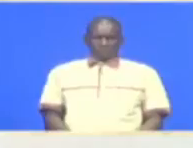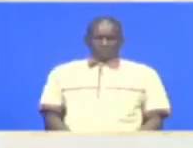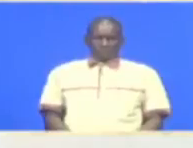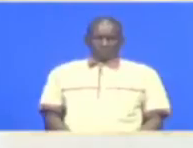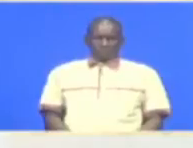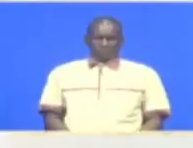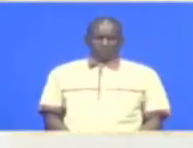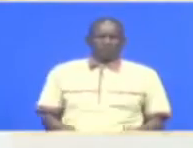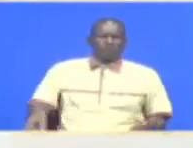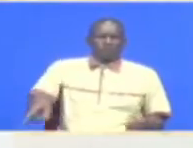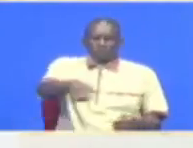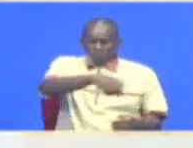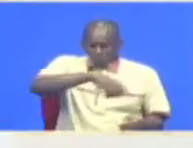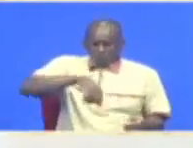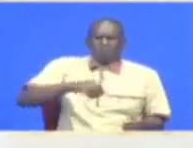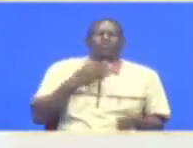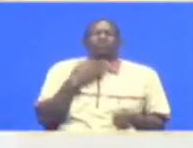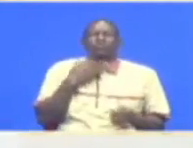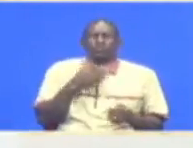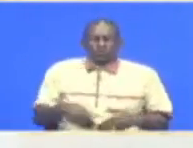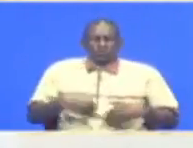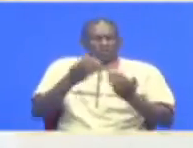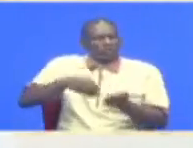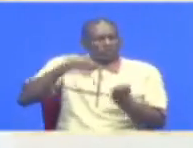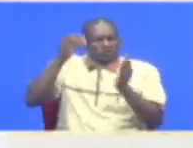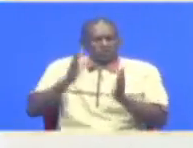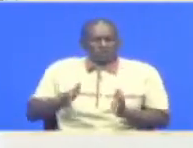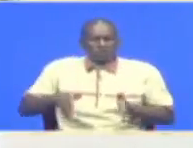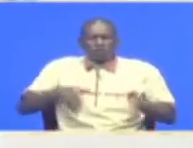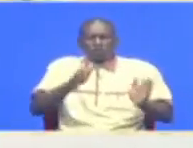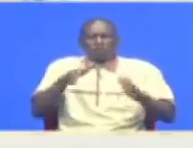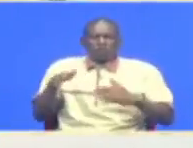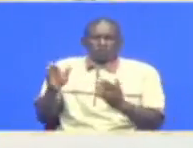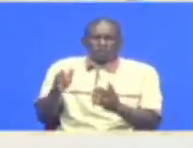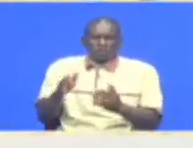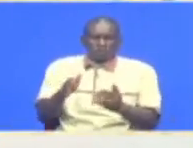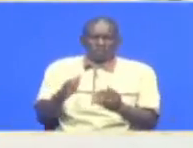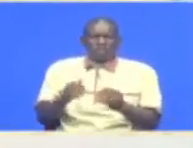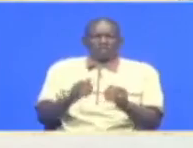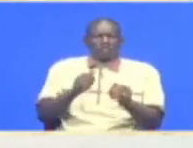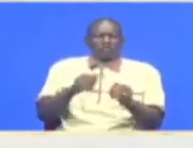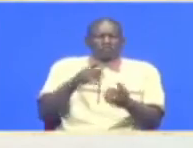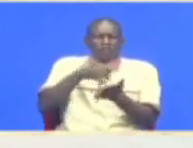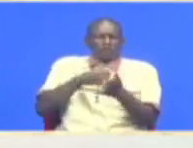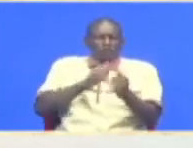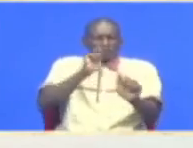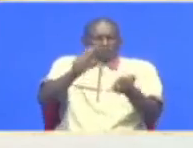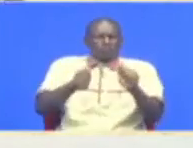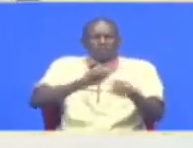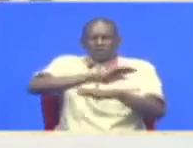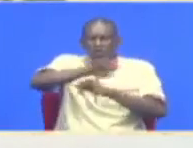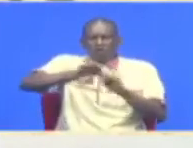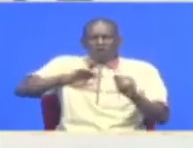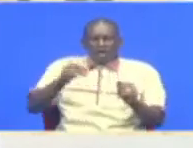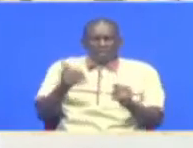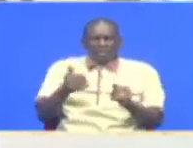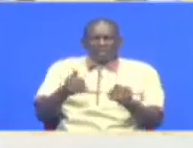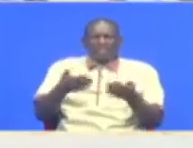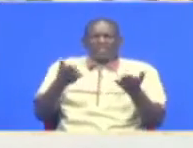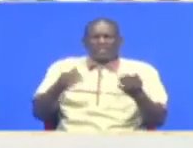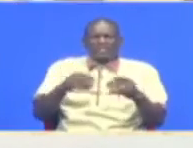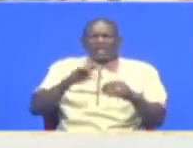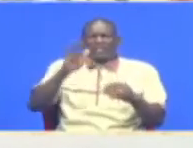And we want to give the students an opportunity in academics, sports, and all other extracurricular activities so that they